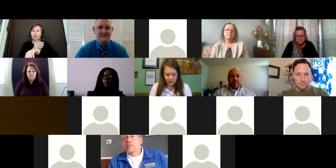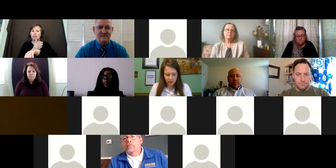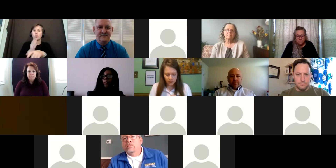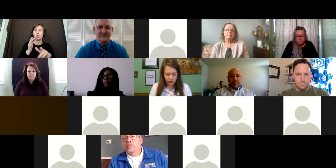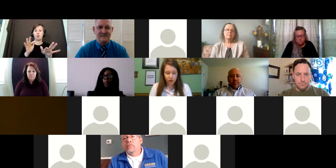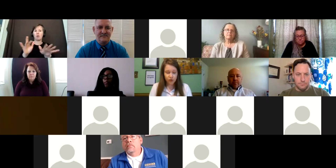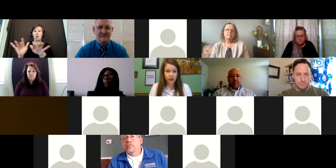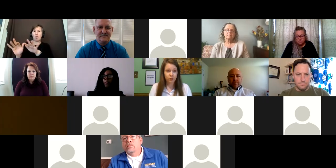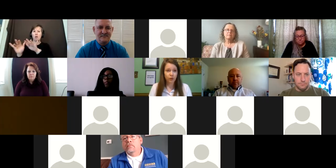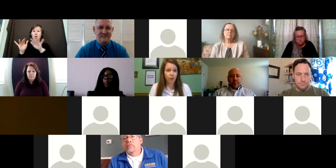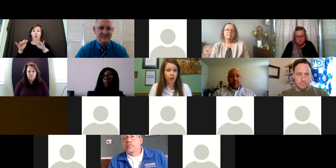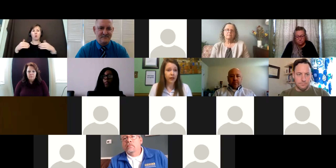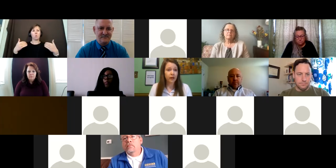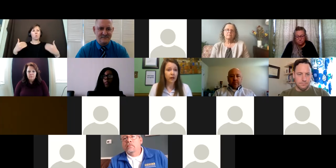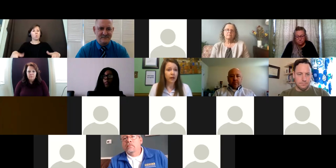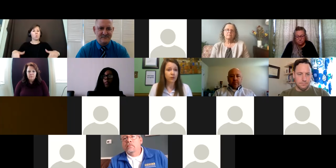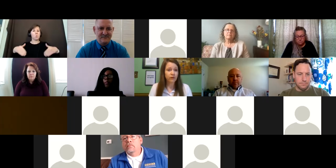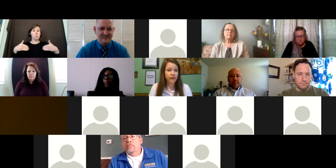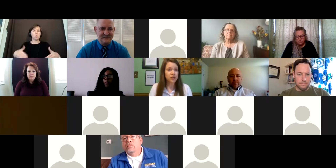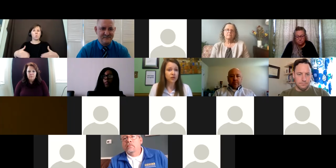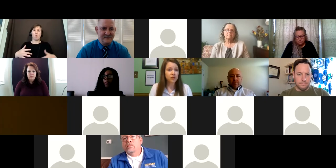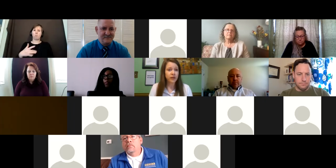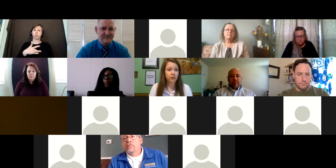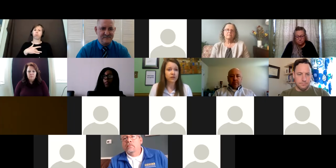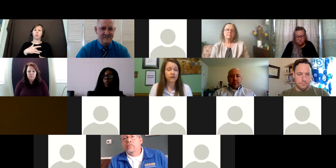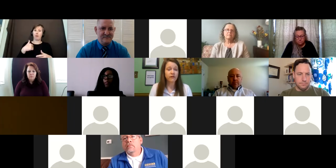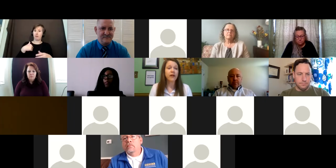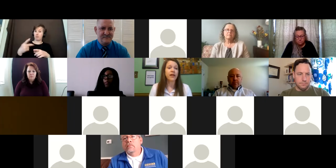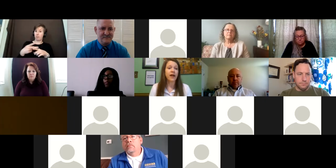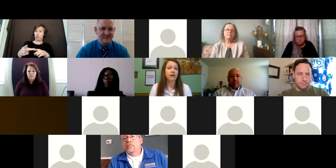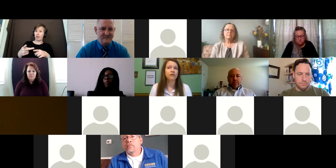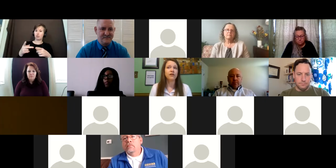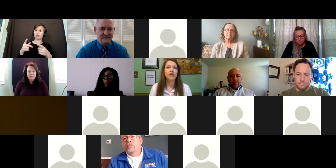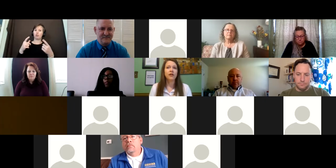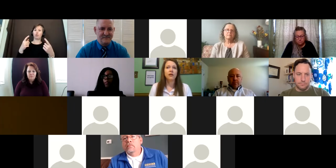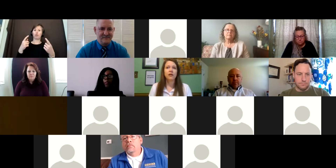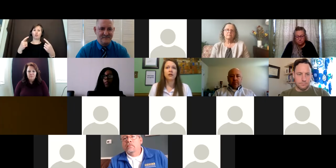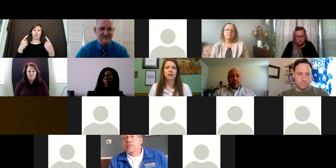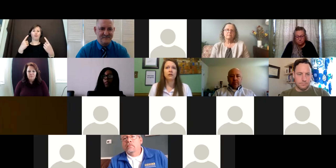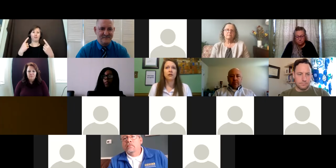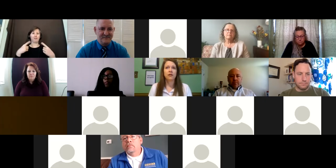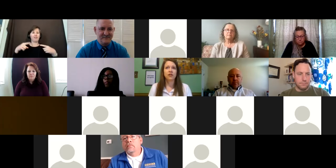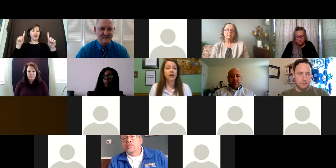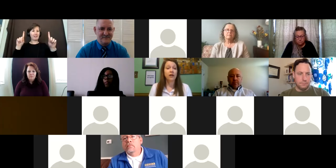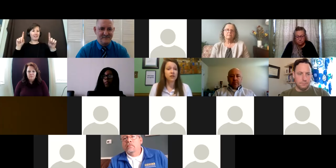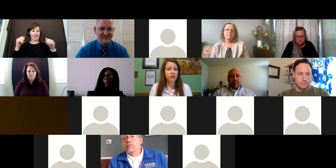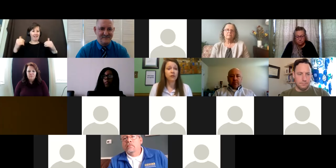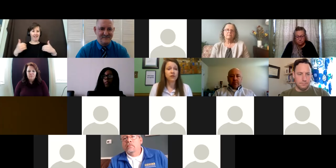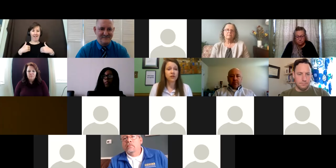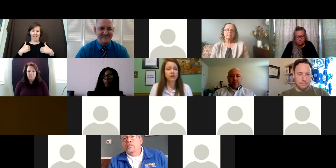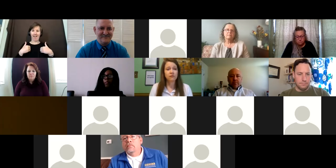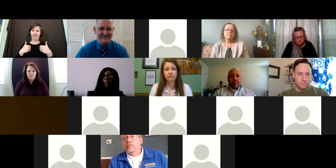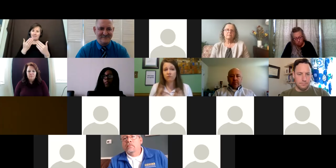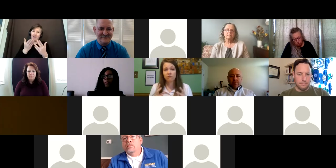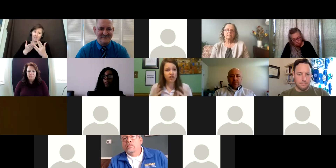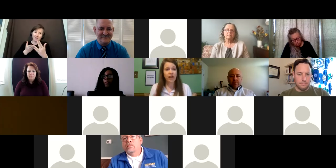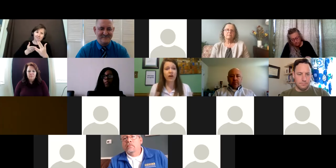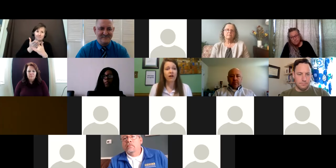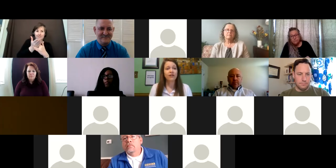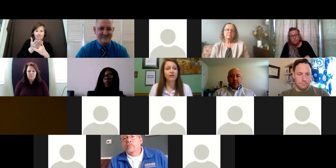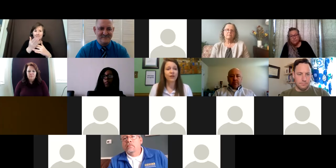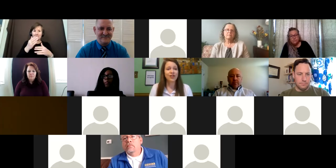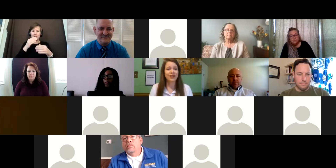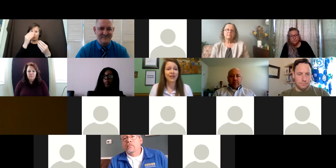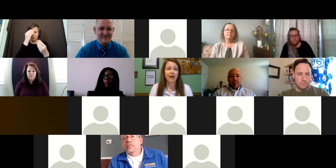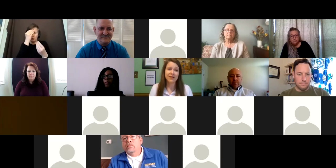That's been hugely rewarding as a professional to be able to finally have a channel to be able to share